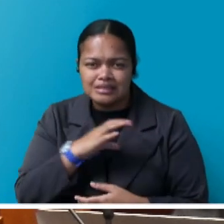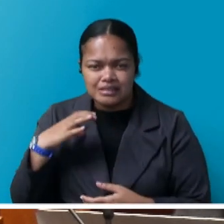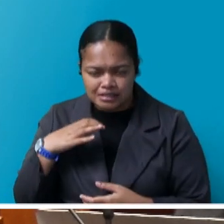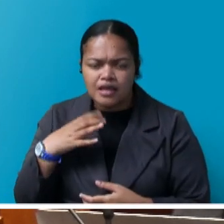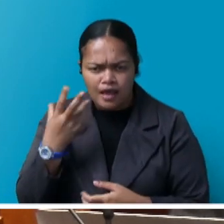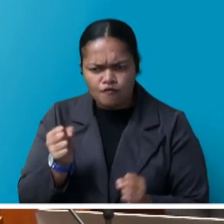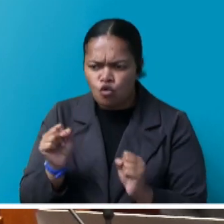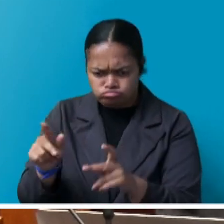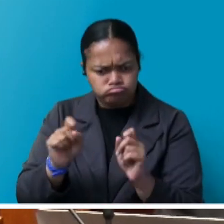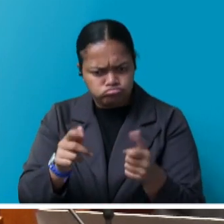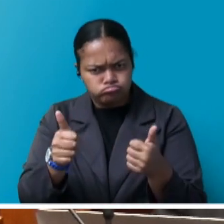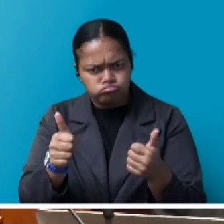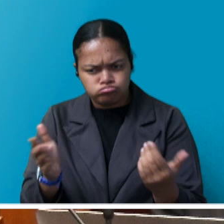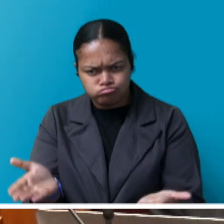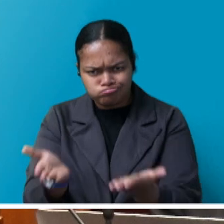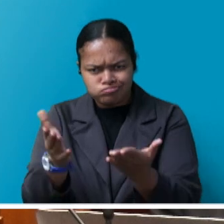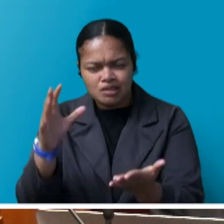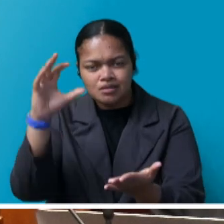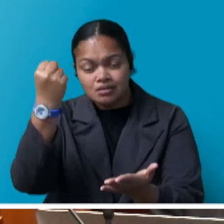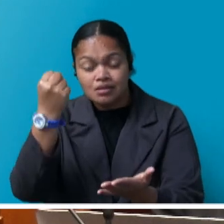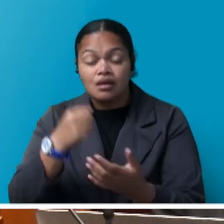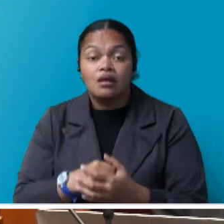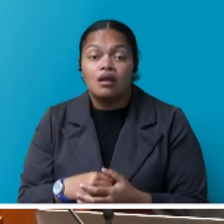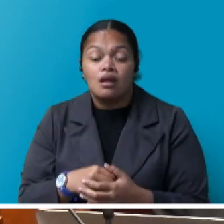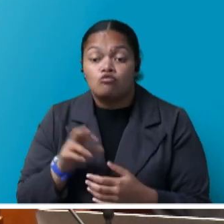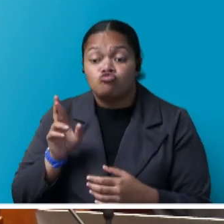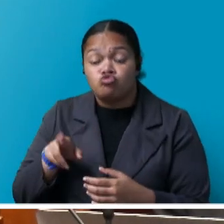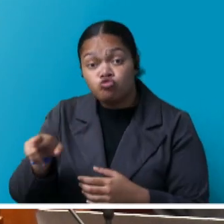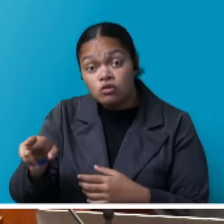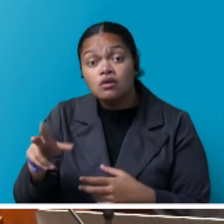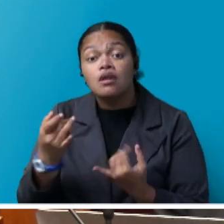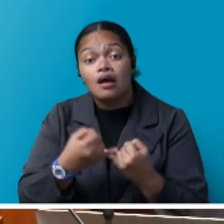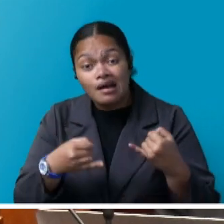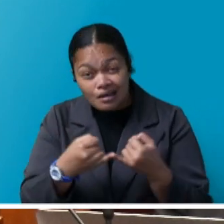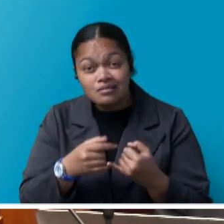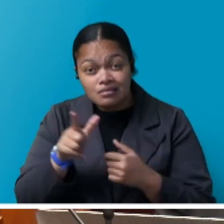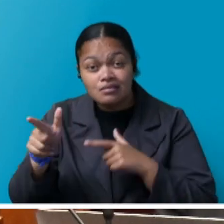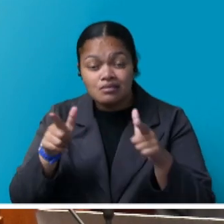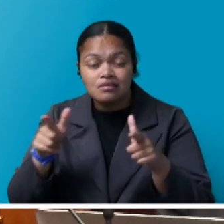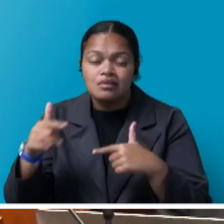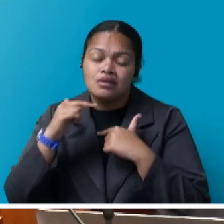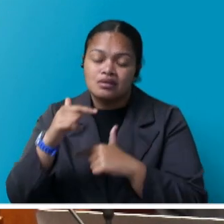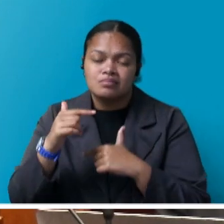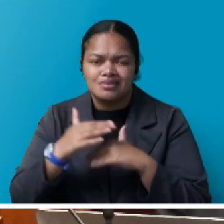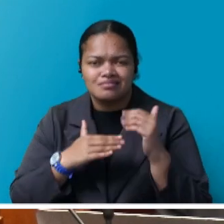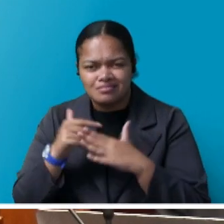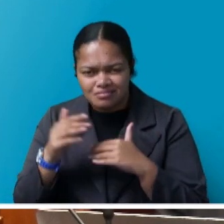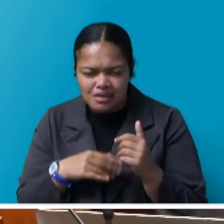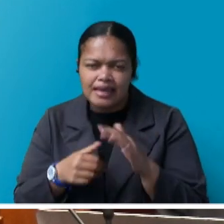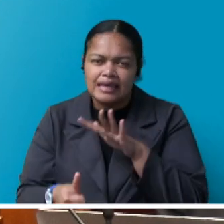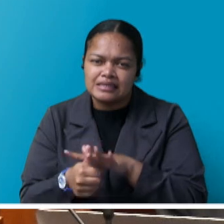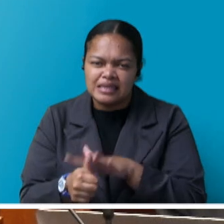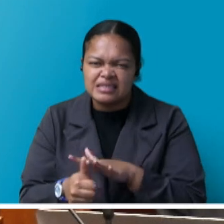succeed. We recognize that rural and maritime communities face unique challenges, including limited infrastructure, access to